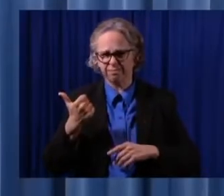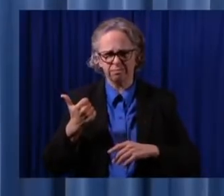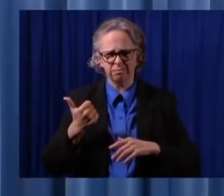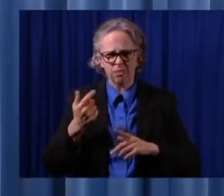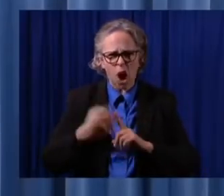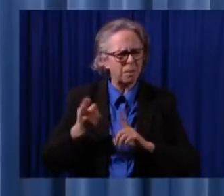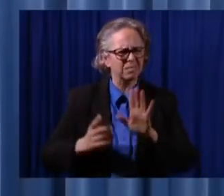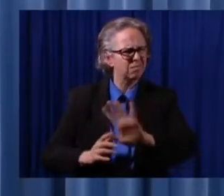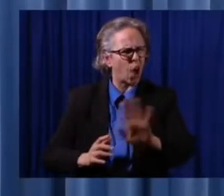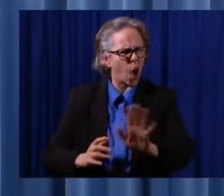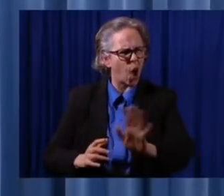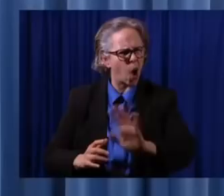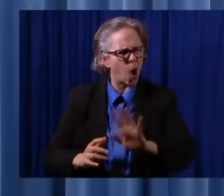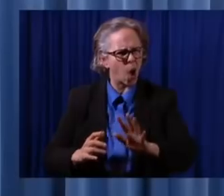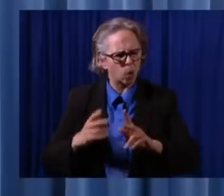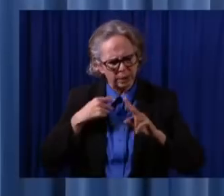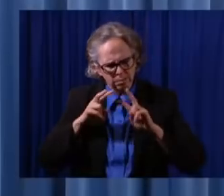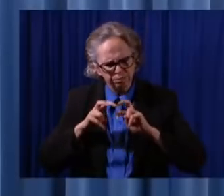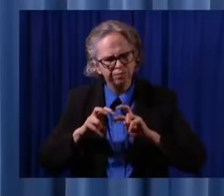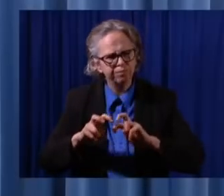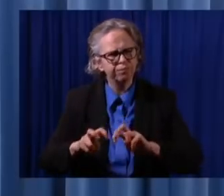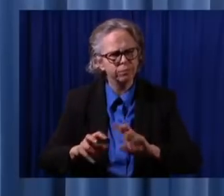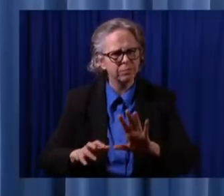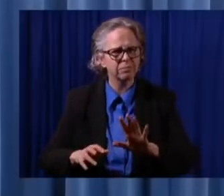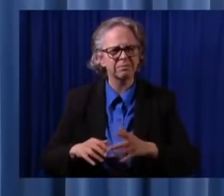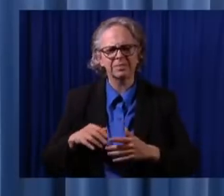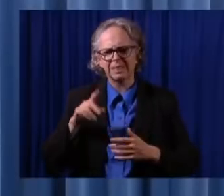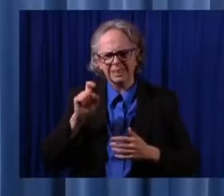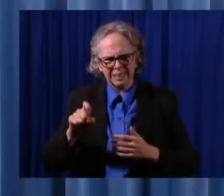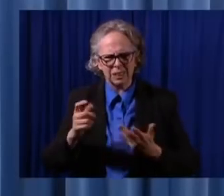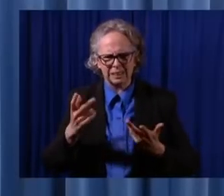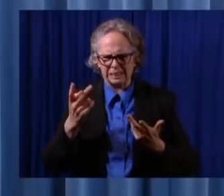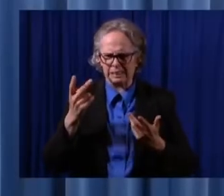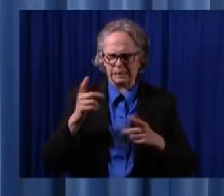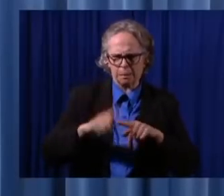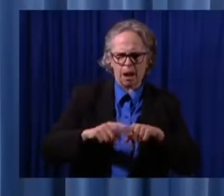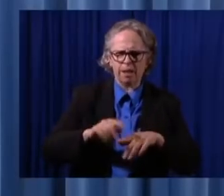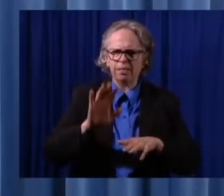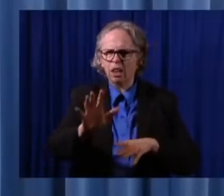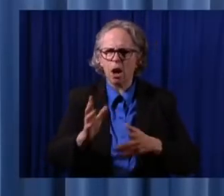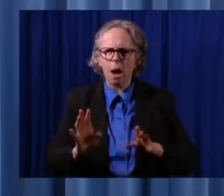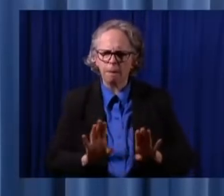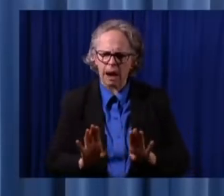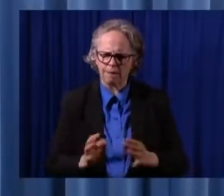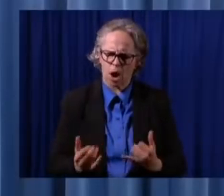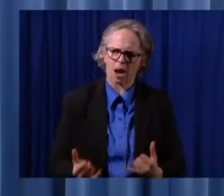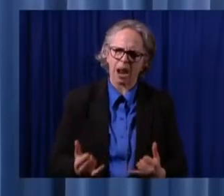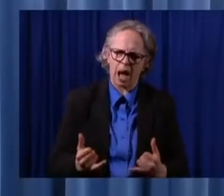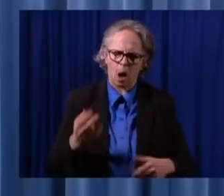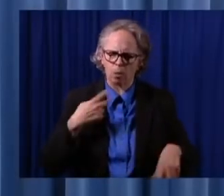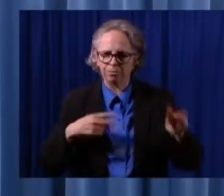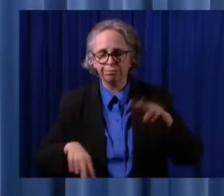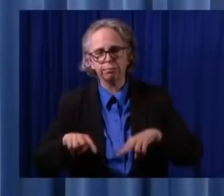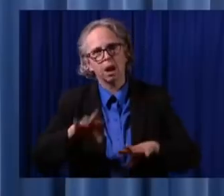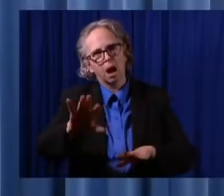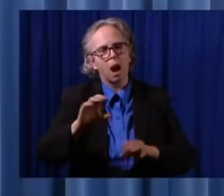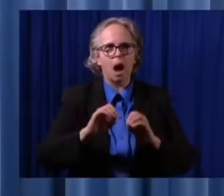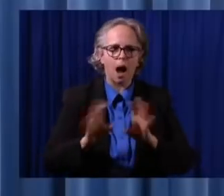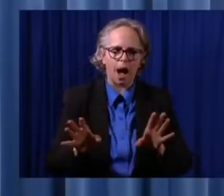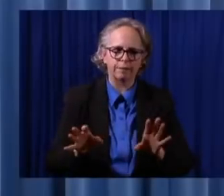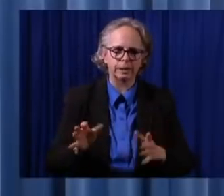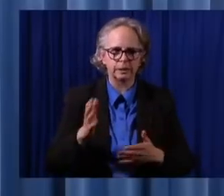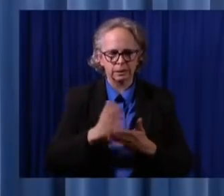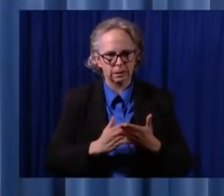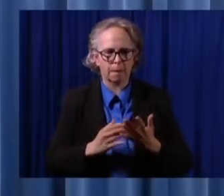by, where they are today in their life. Now, there'll be some exceptions to that, and we can all come up with our own exceptions. But I think